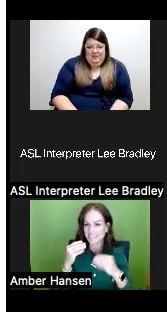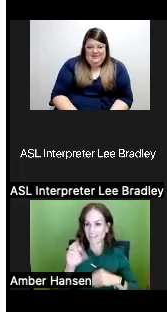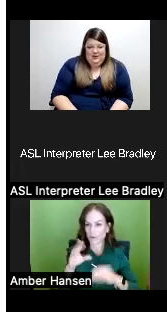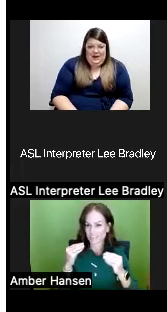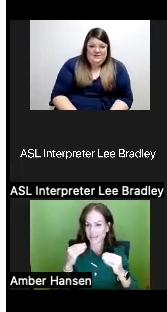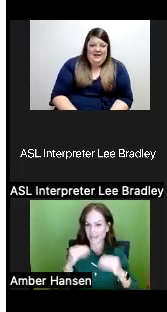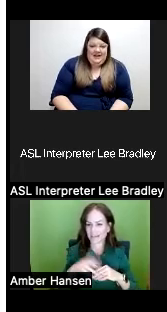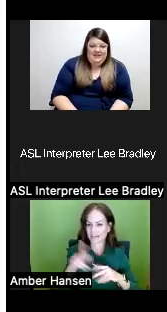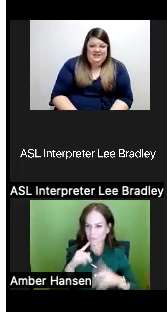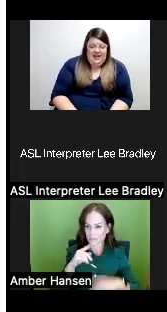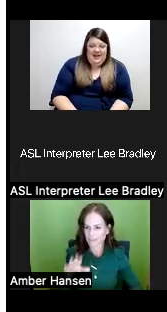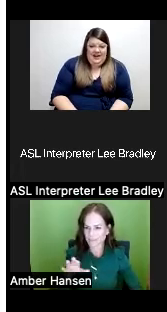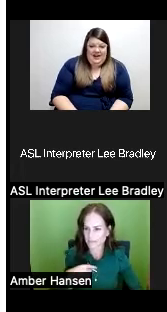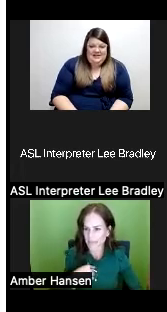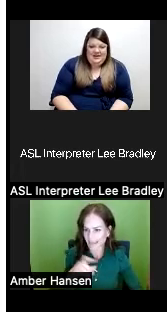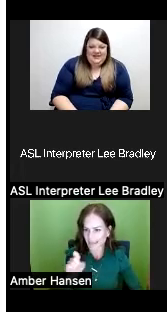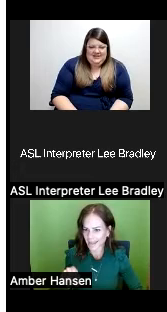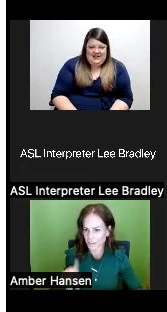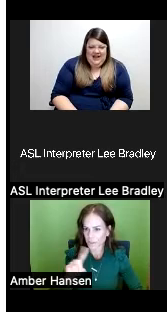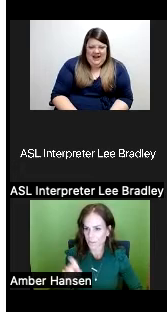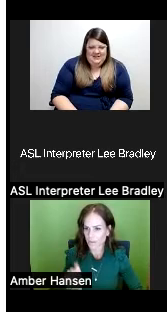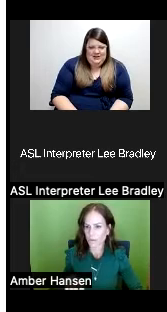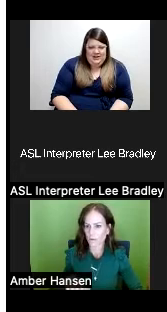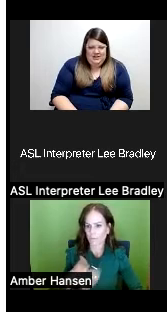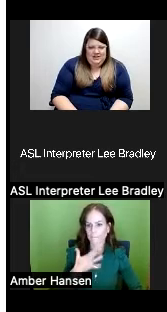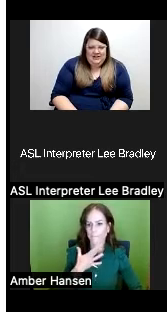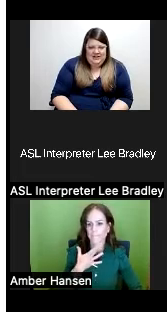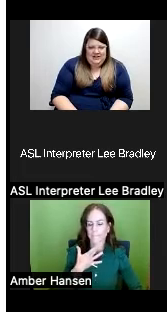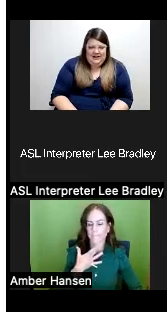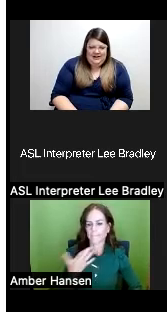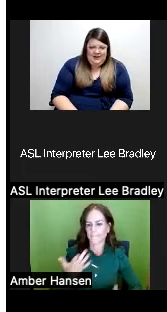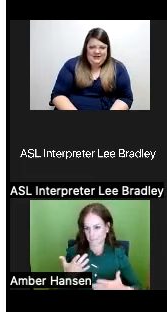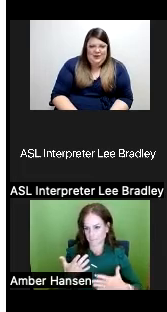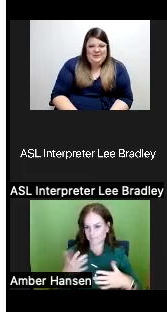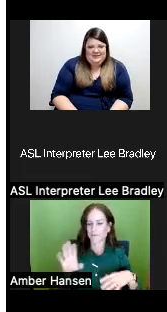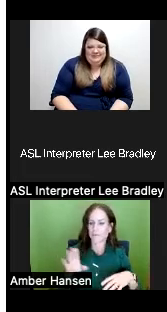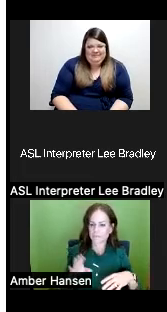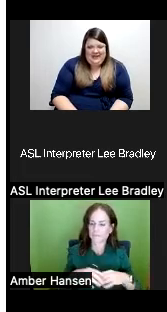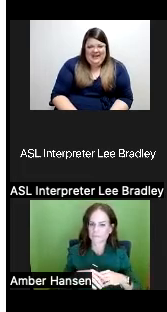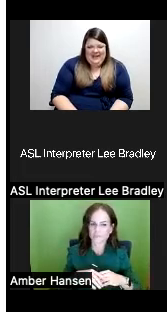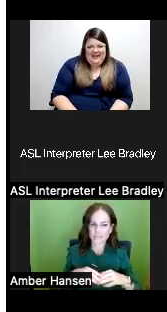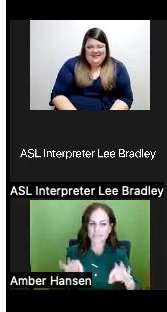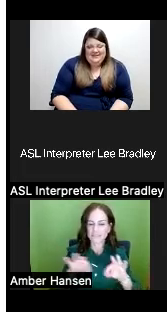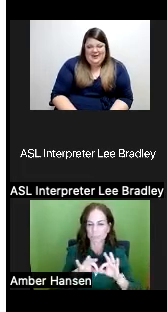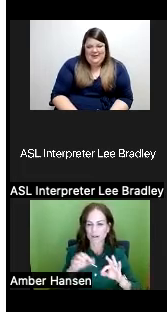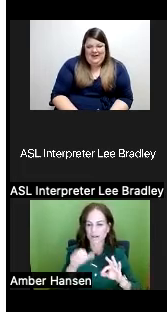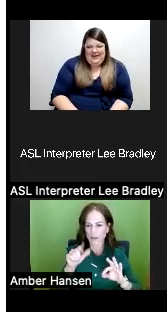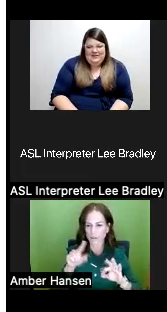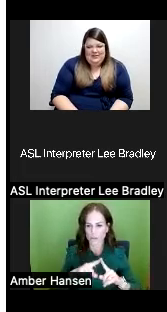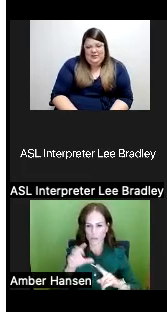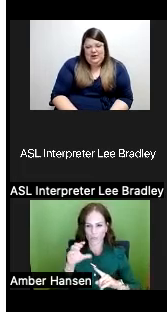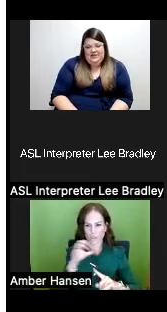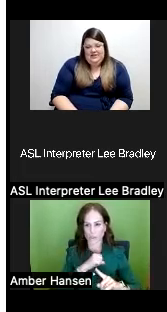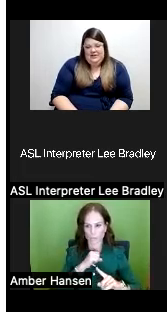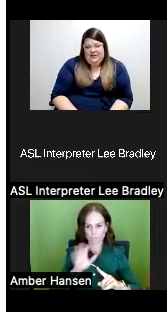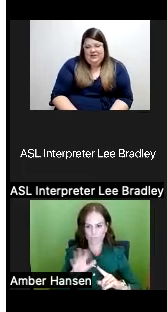often been busted when I'm smiling and just nodding and somebody says, I asked you a question. And I was like, whoops. So it's